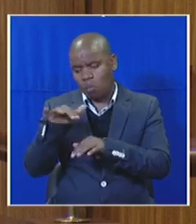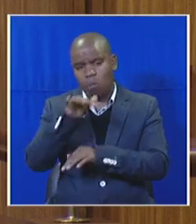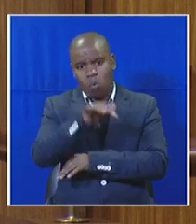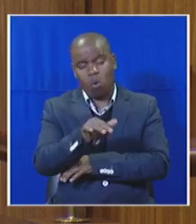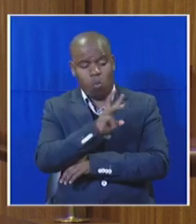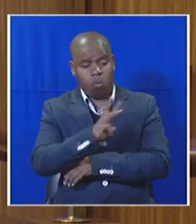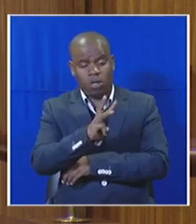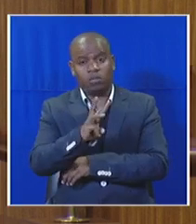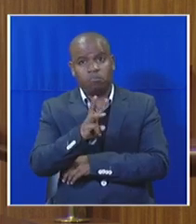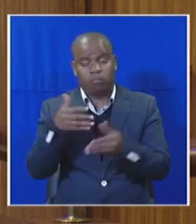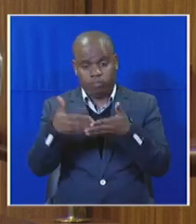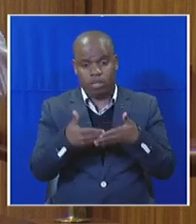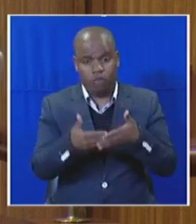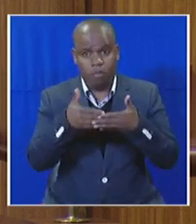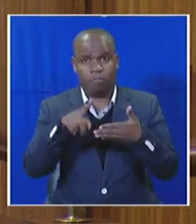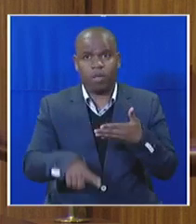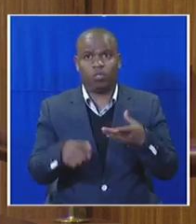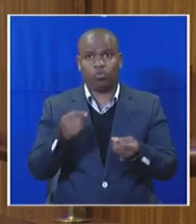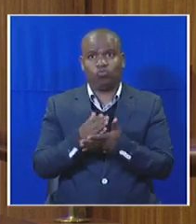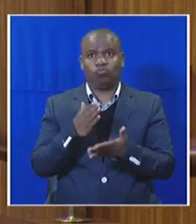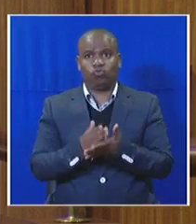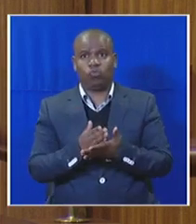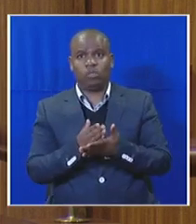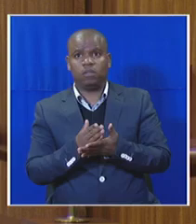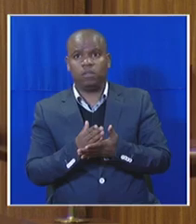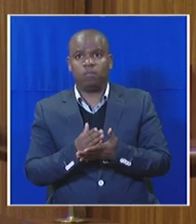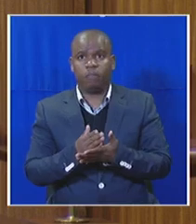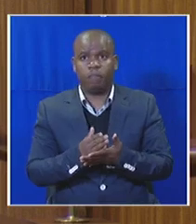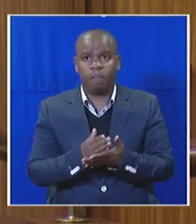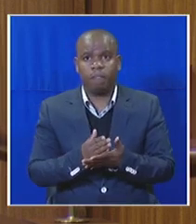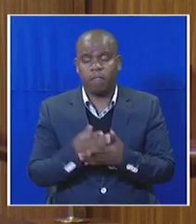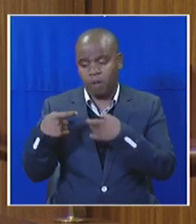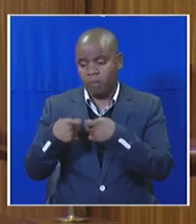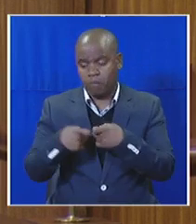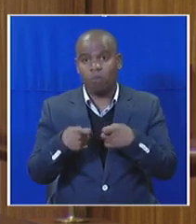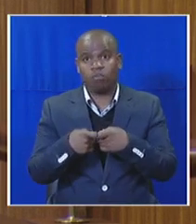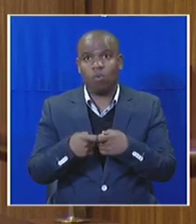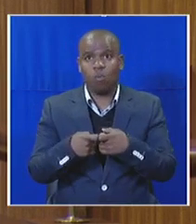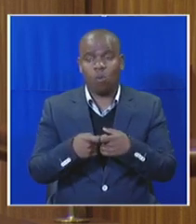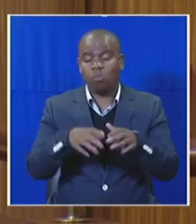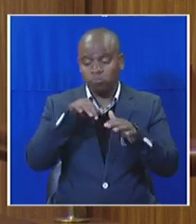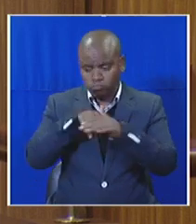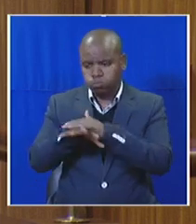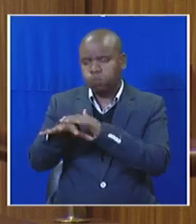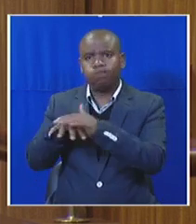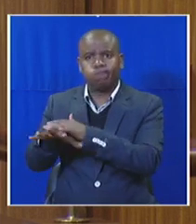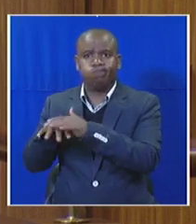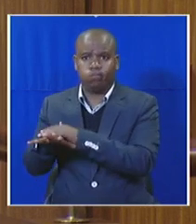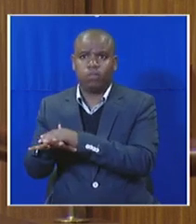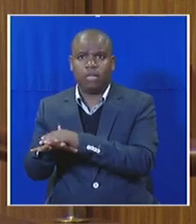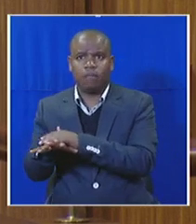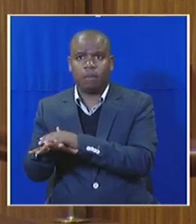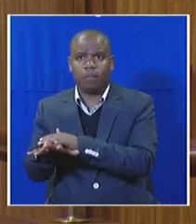must be careful to associate terrorism with migration, and that they should avoid